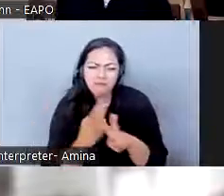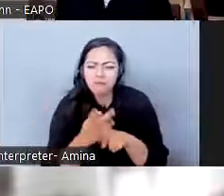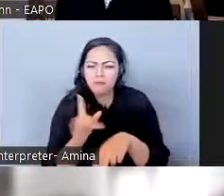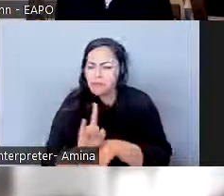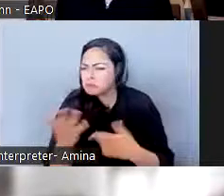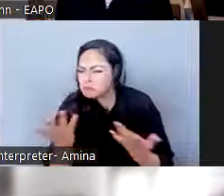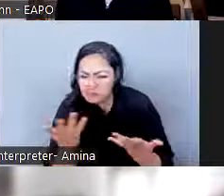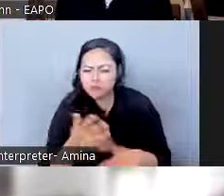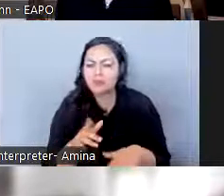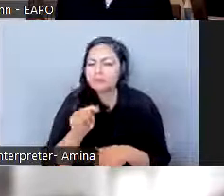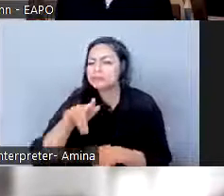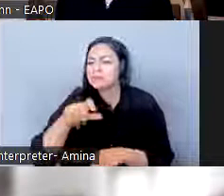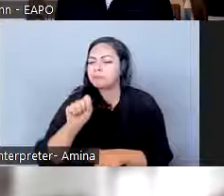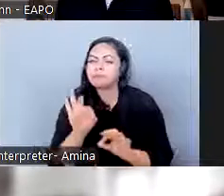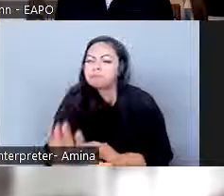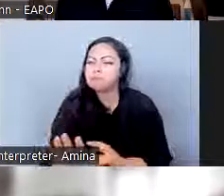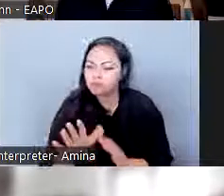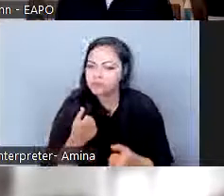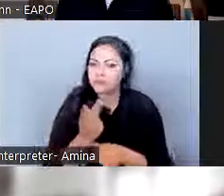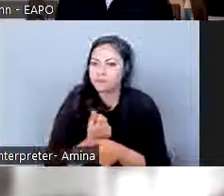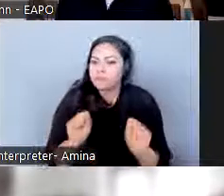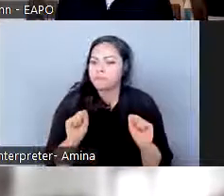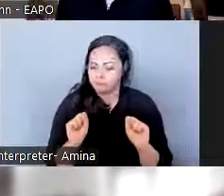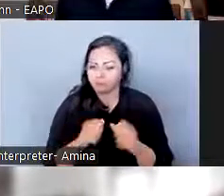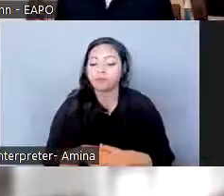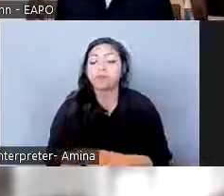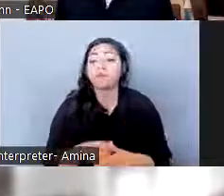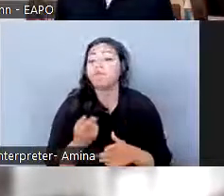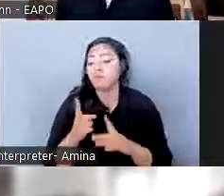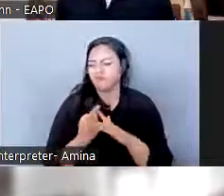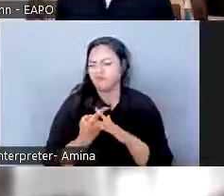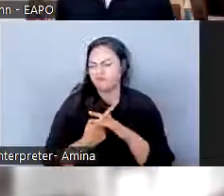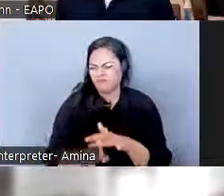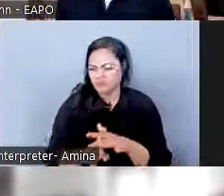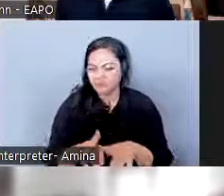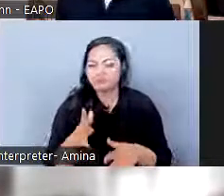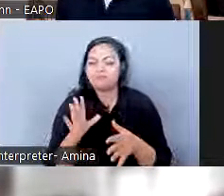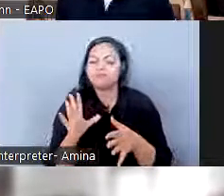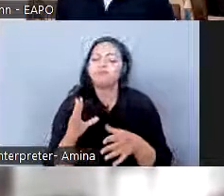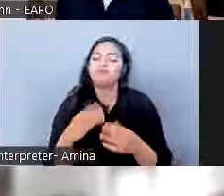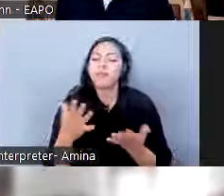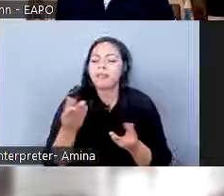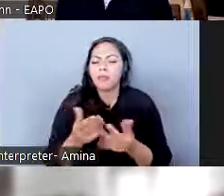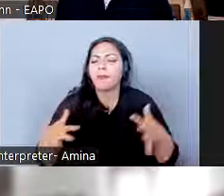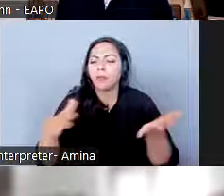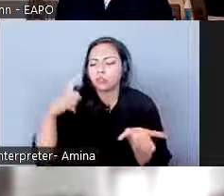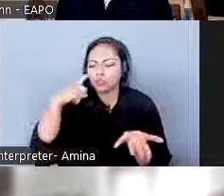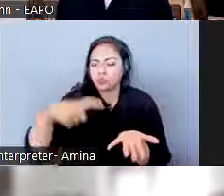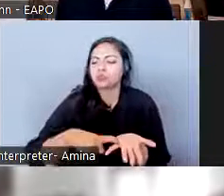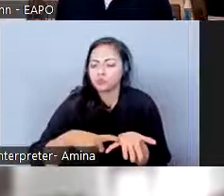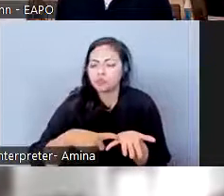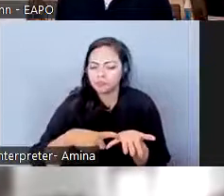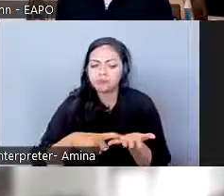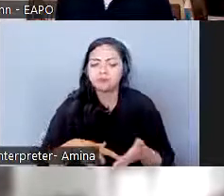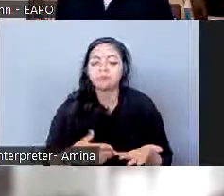Before we begin, I would like to provide our land acknowledgement. We acknowledge that we gather on the traditional territory